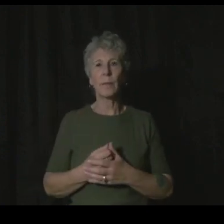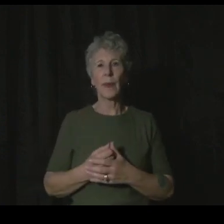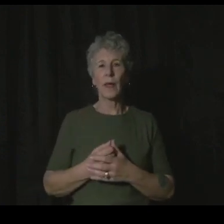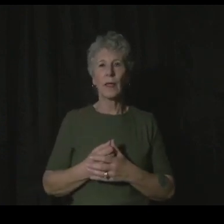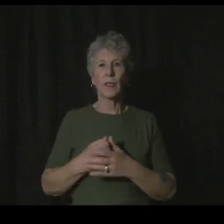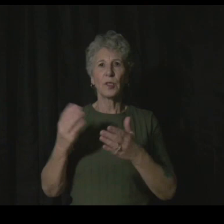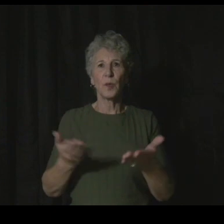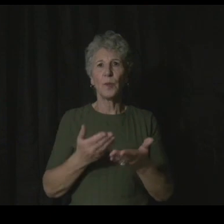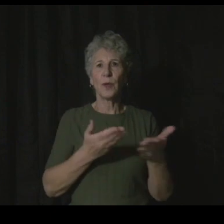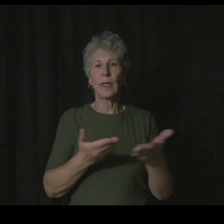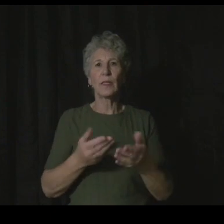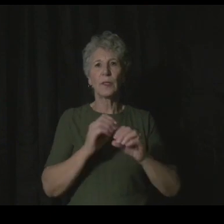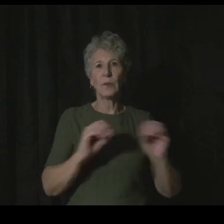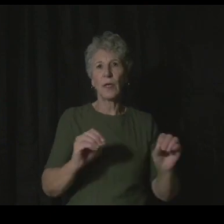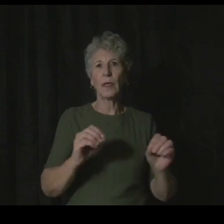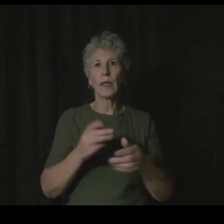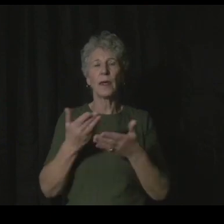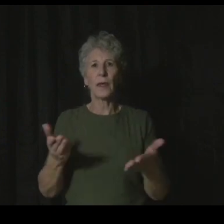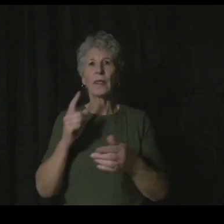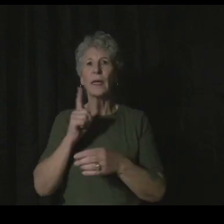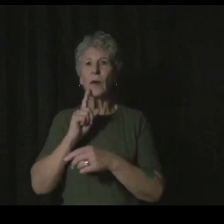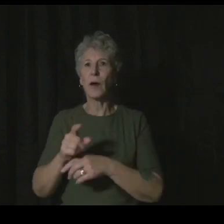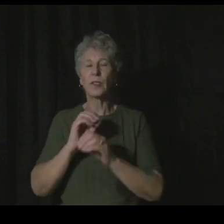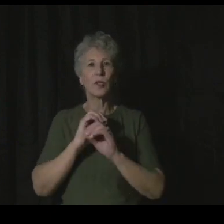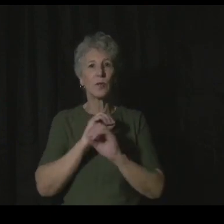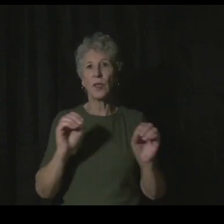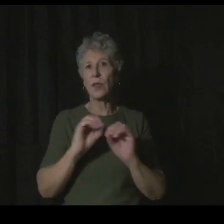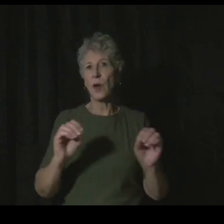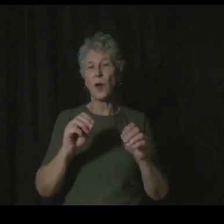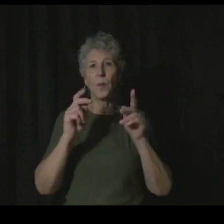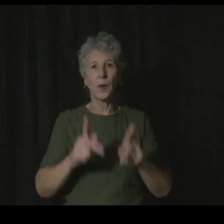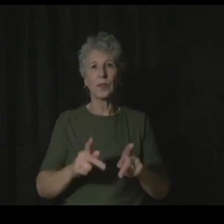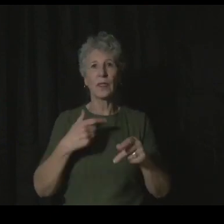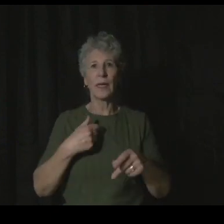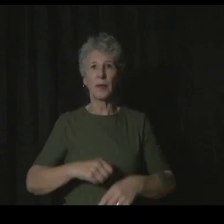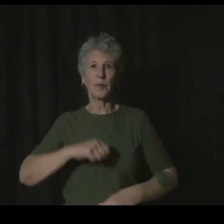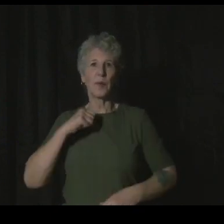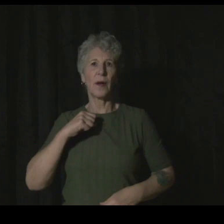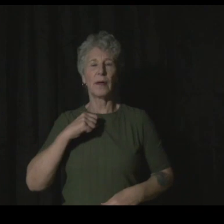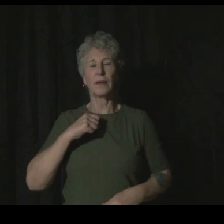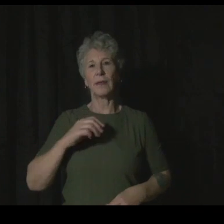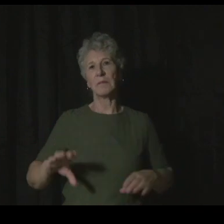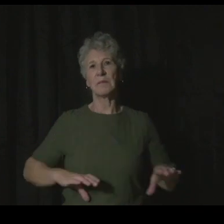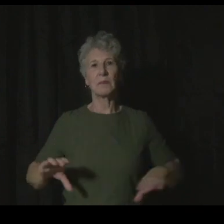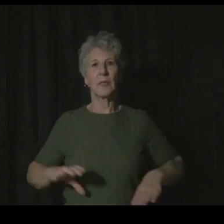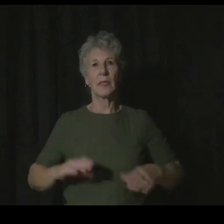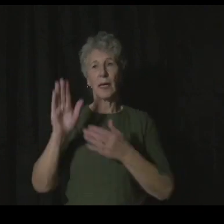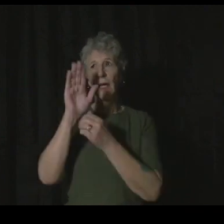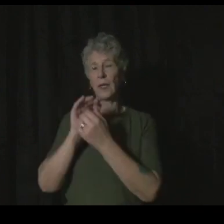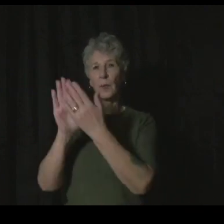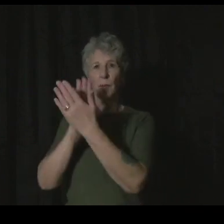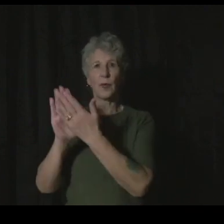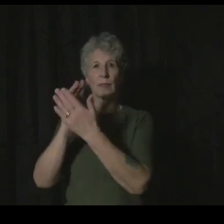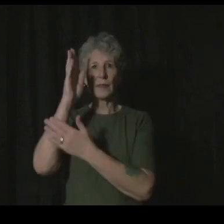bring to nothing things that are, so that no human being might boast in the presence of God. Thank God